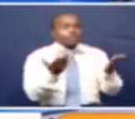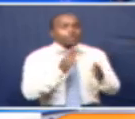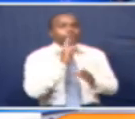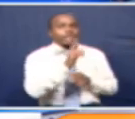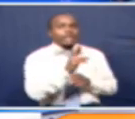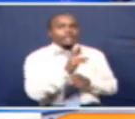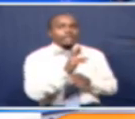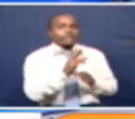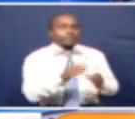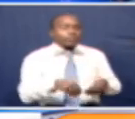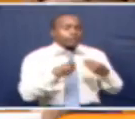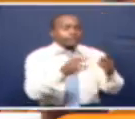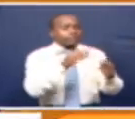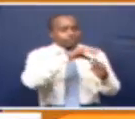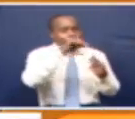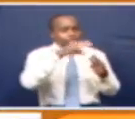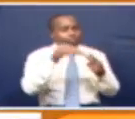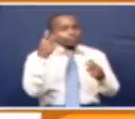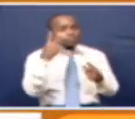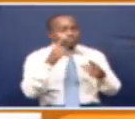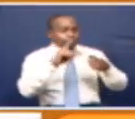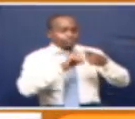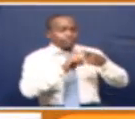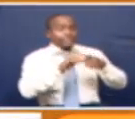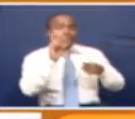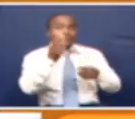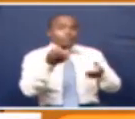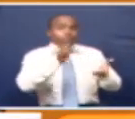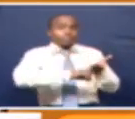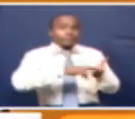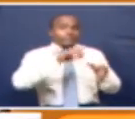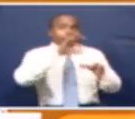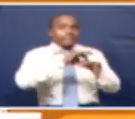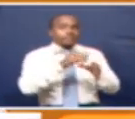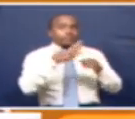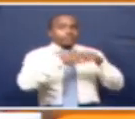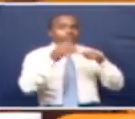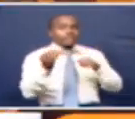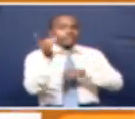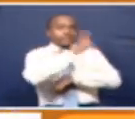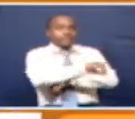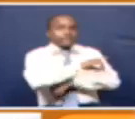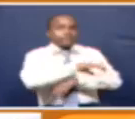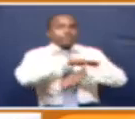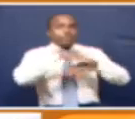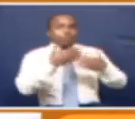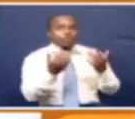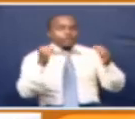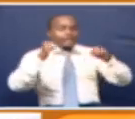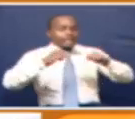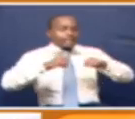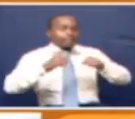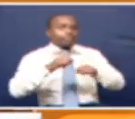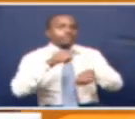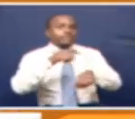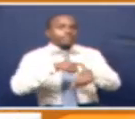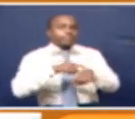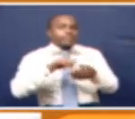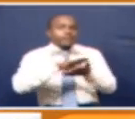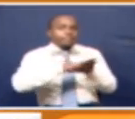two conditions. Number one was to have a repeat election within 90 days or agreeable time based